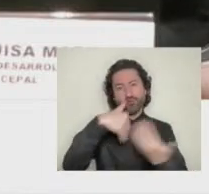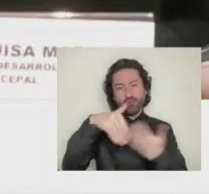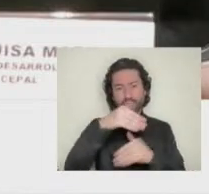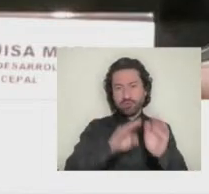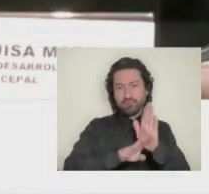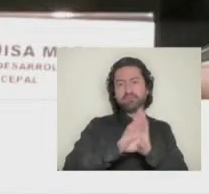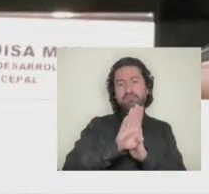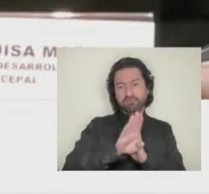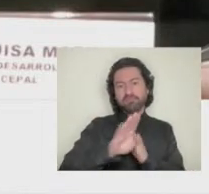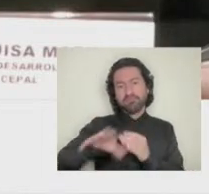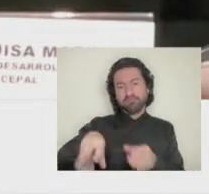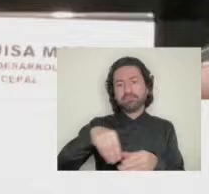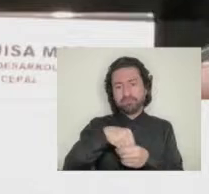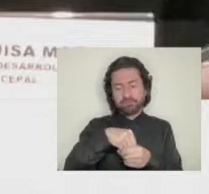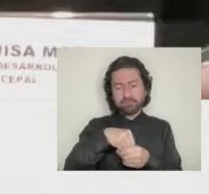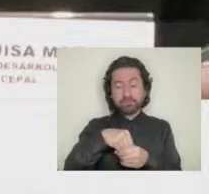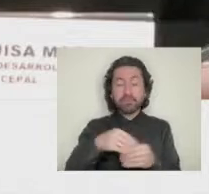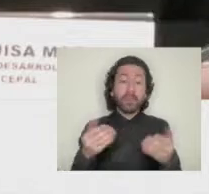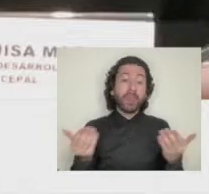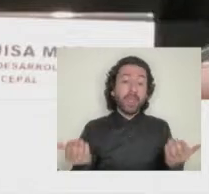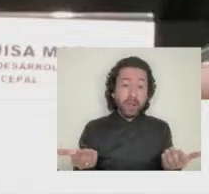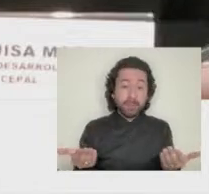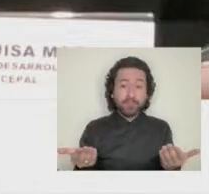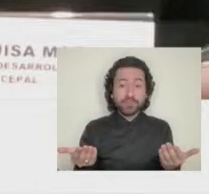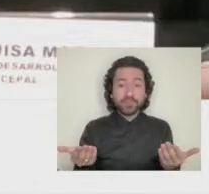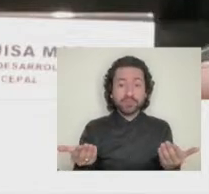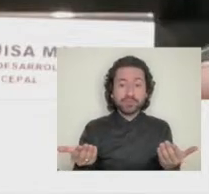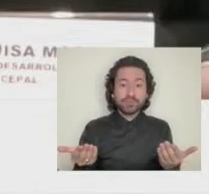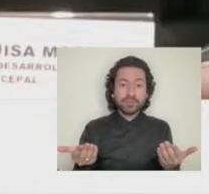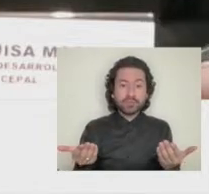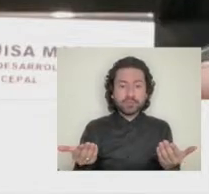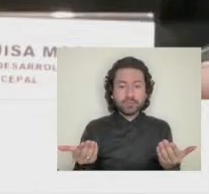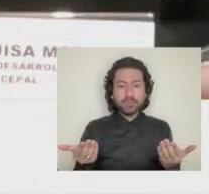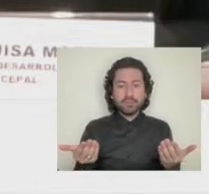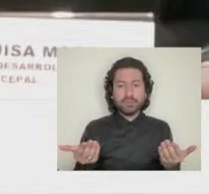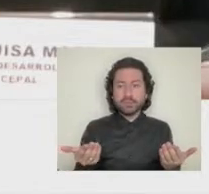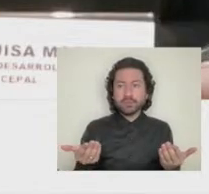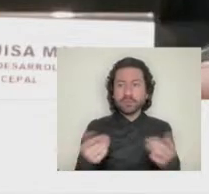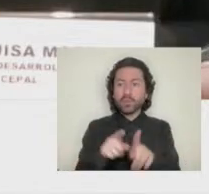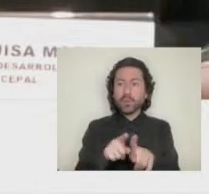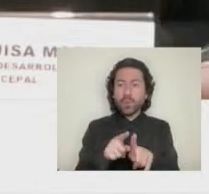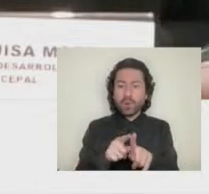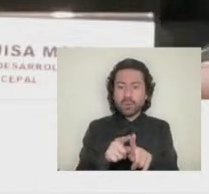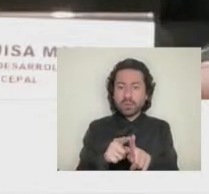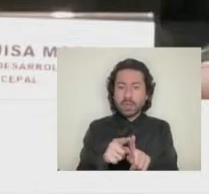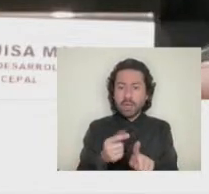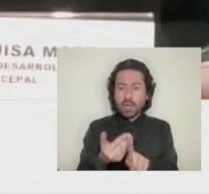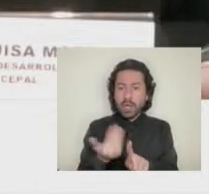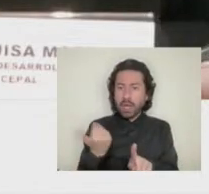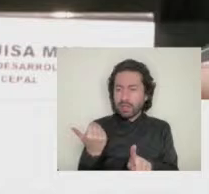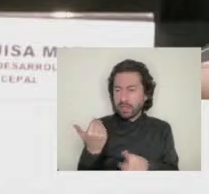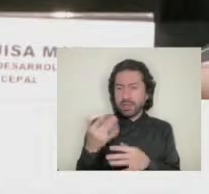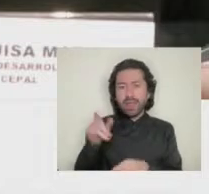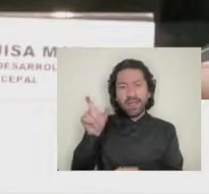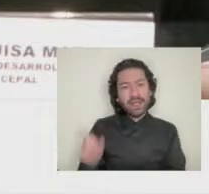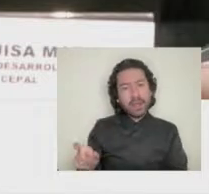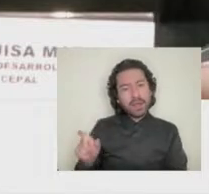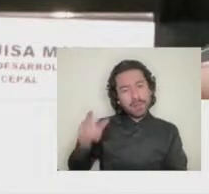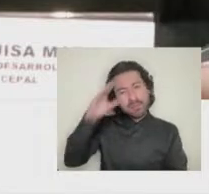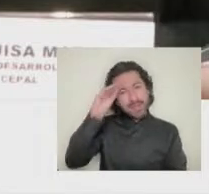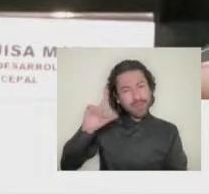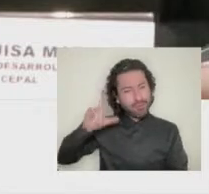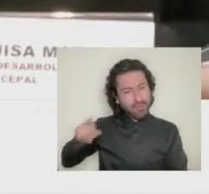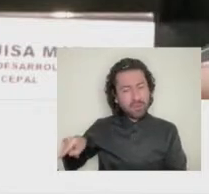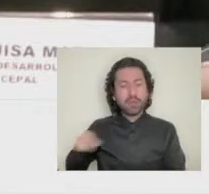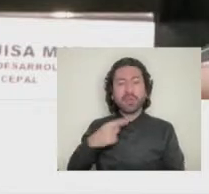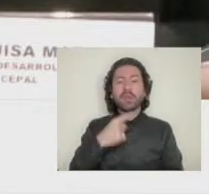inclusive development. And in that sense, and this was mentioned by Professor Marmot in